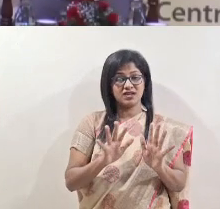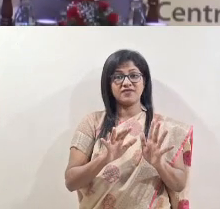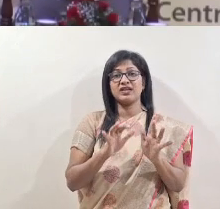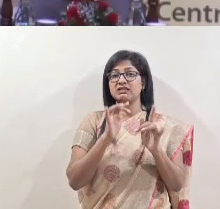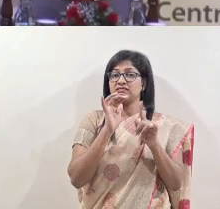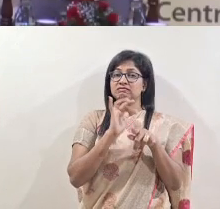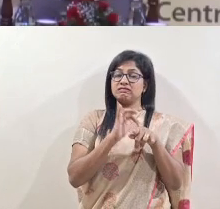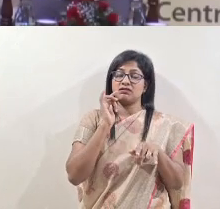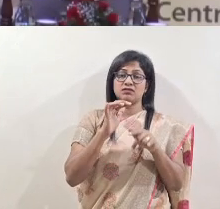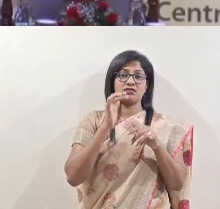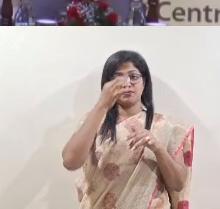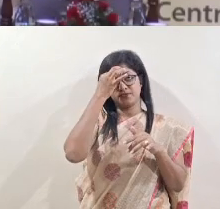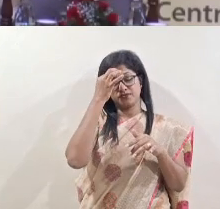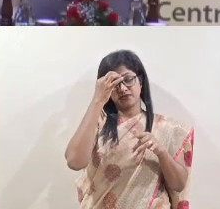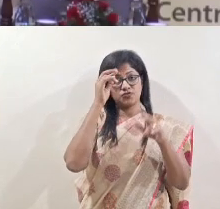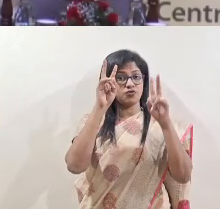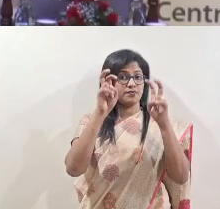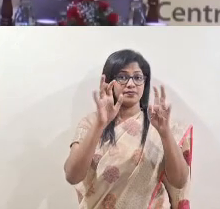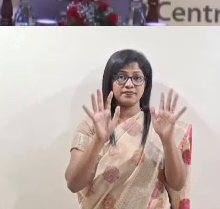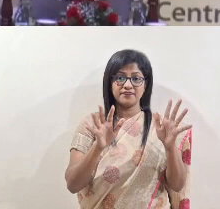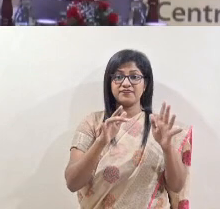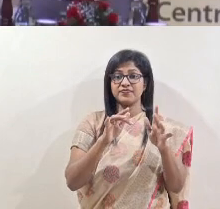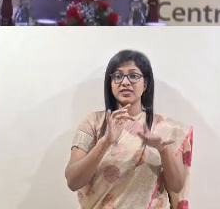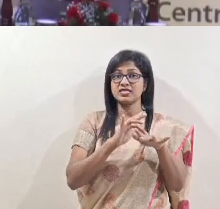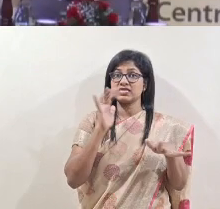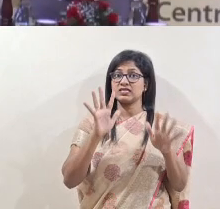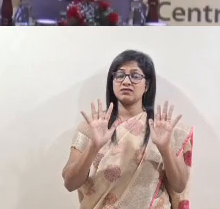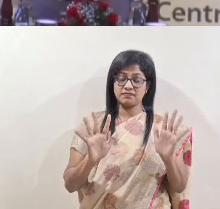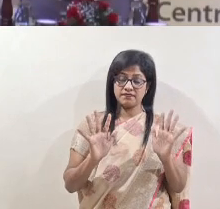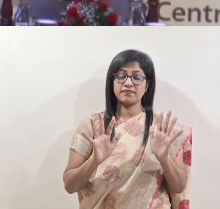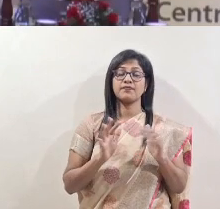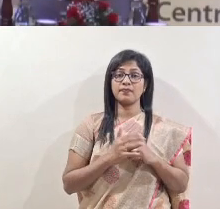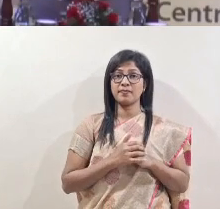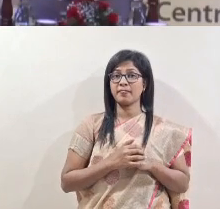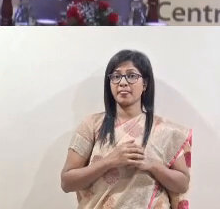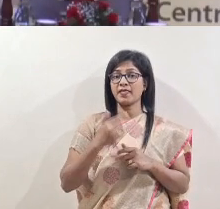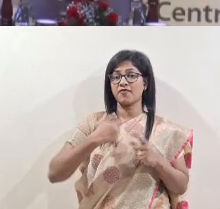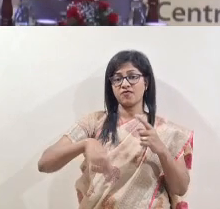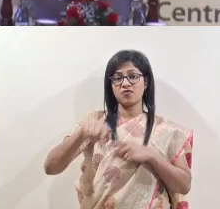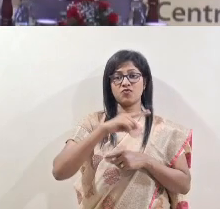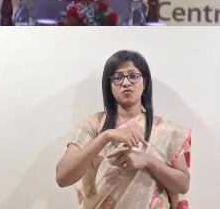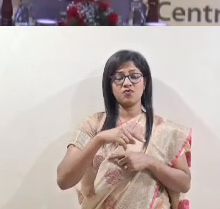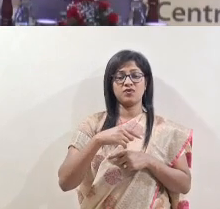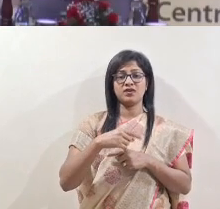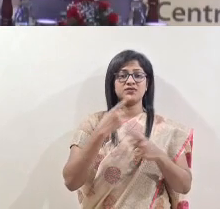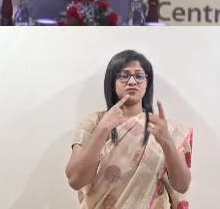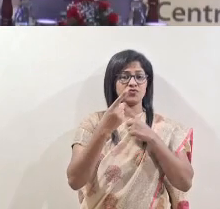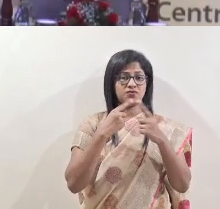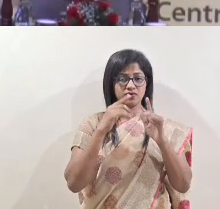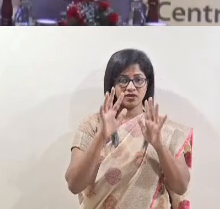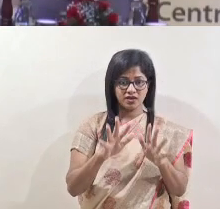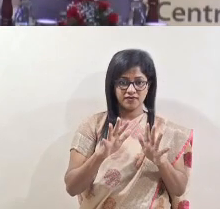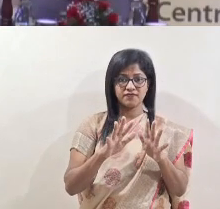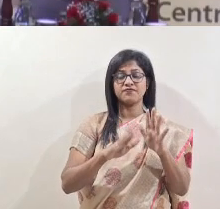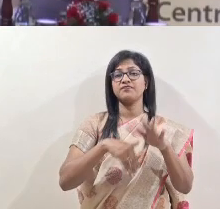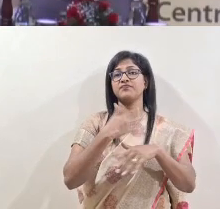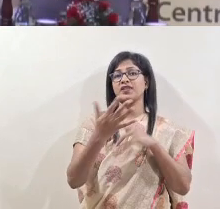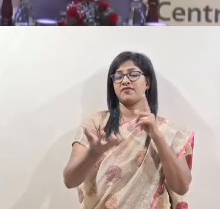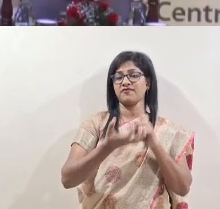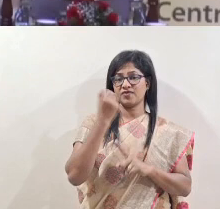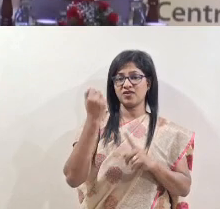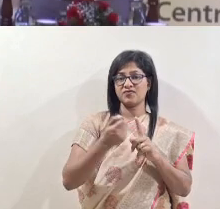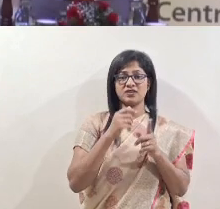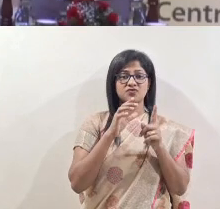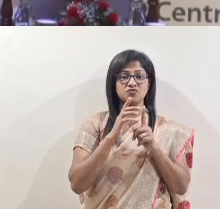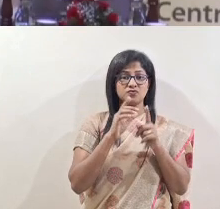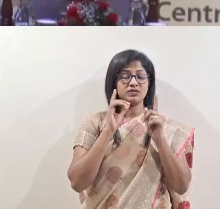Yes. It's very sensitive. We do talk about, and then we do find the what should be the critical